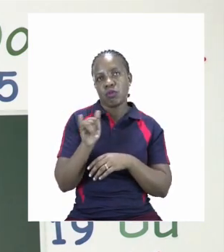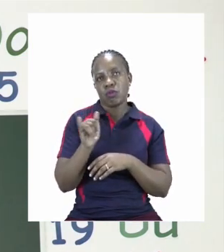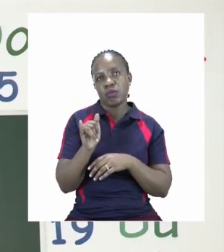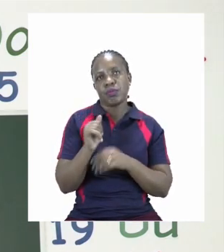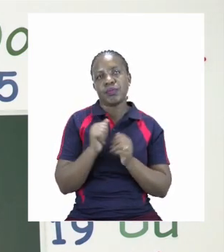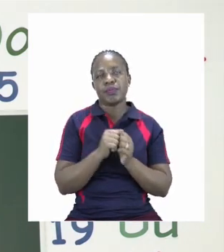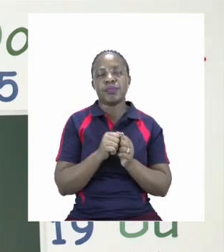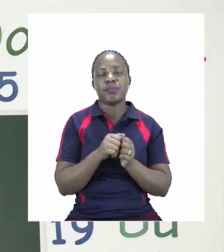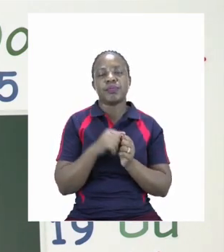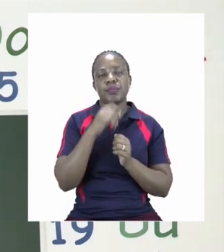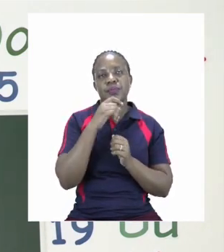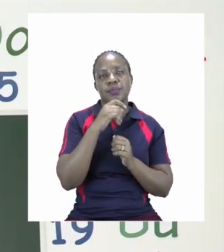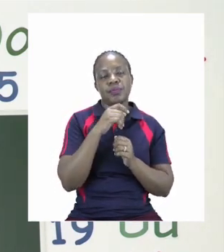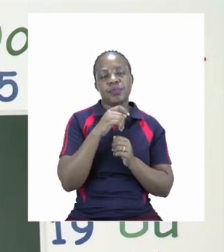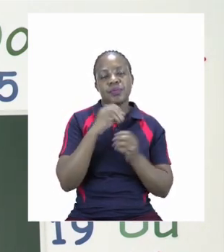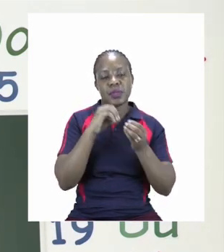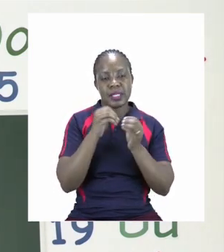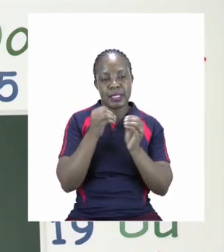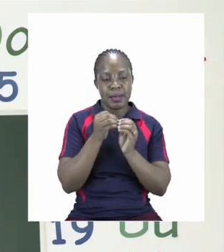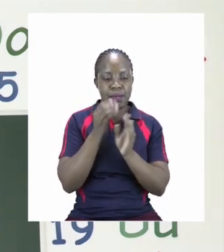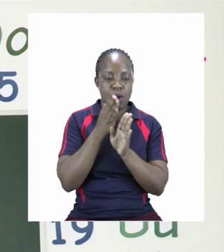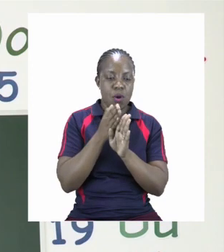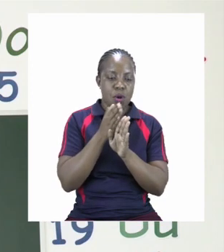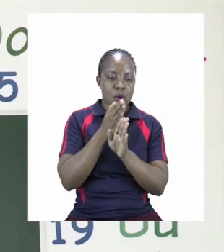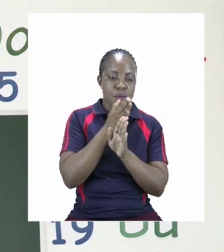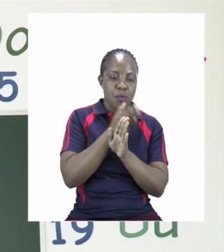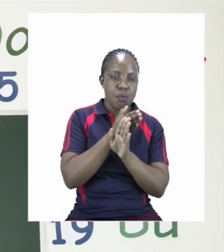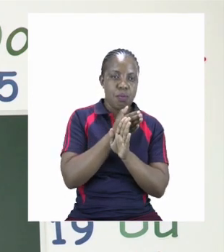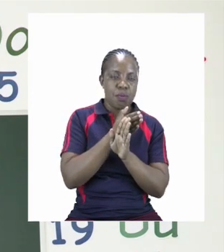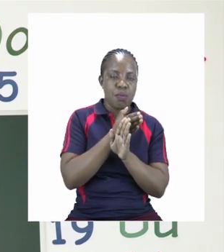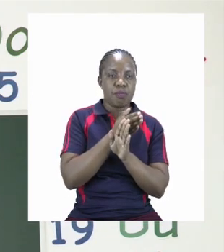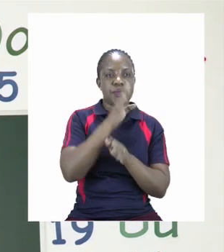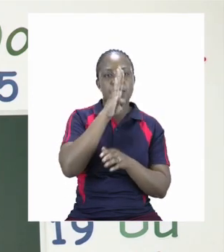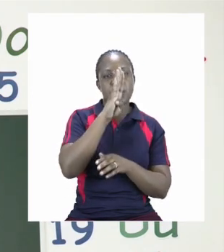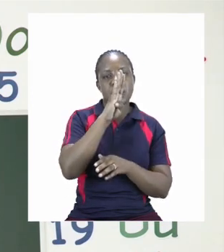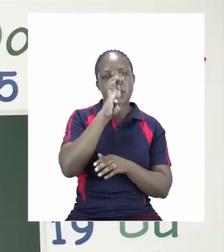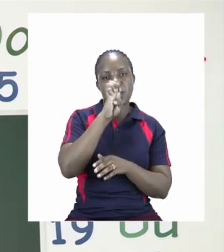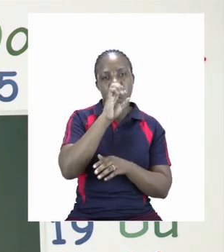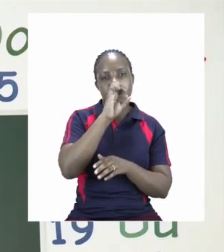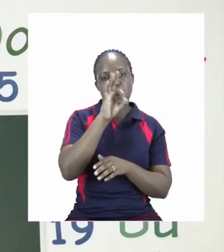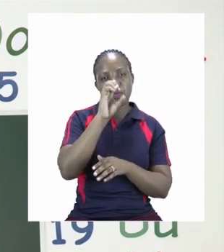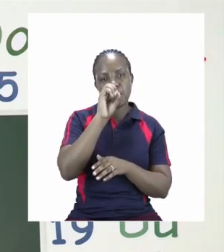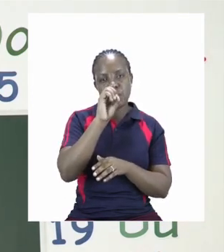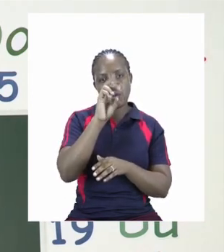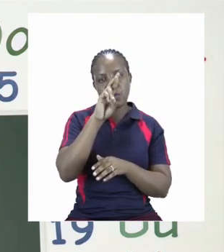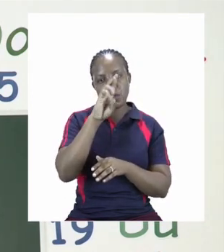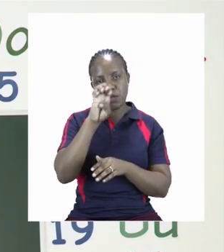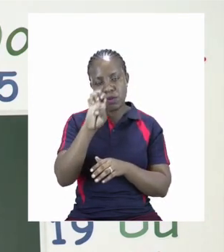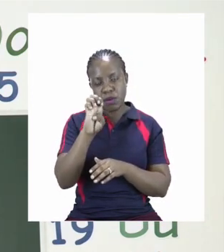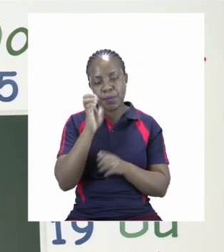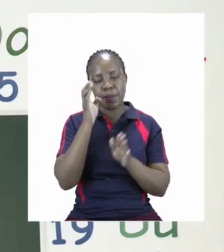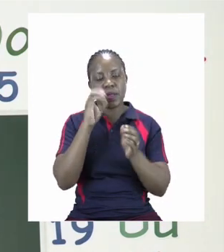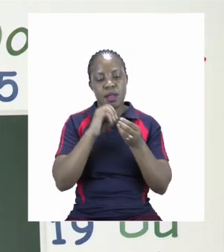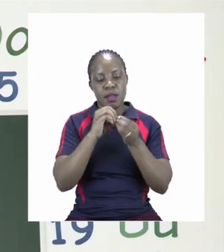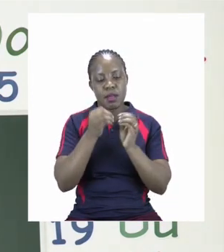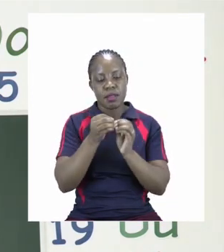or after number 11? Yes, well done. It is